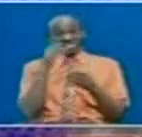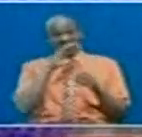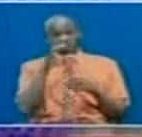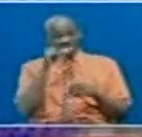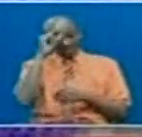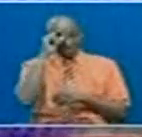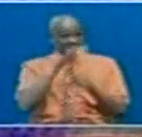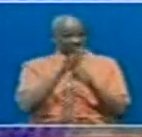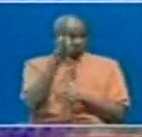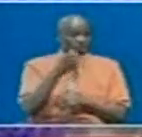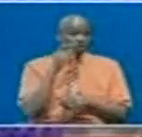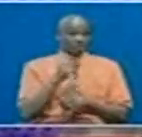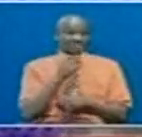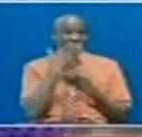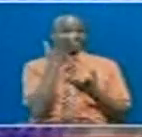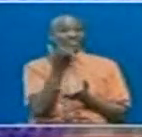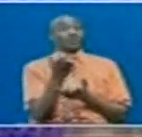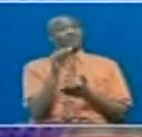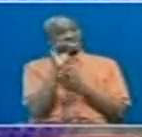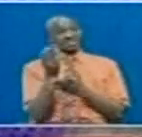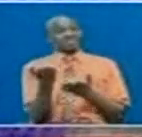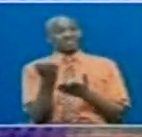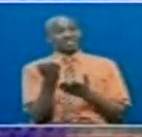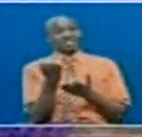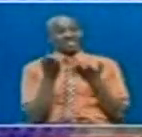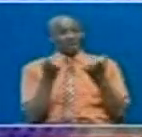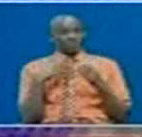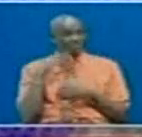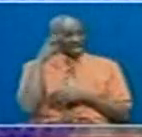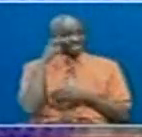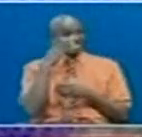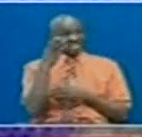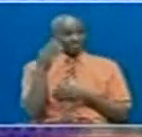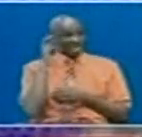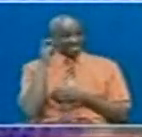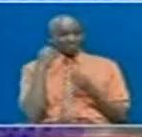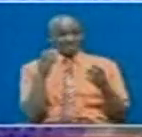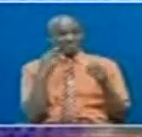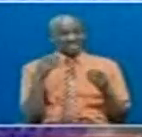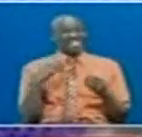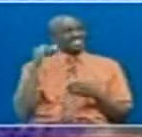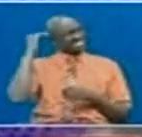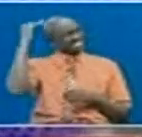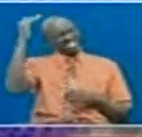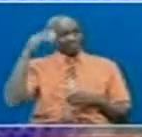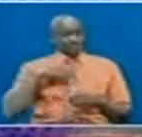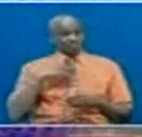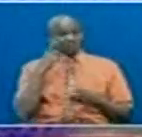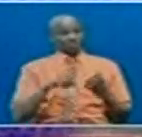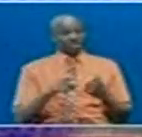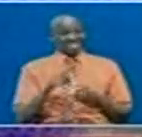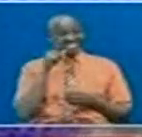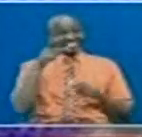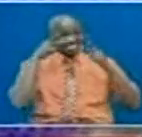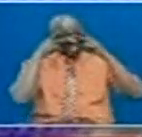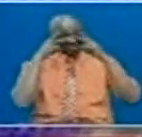government or whether it's the national government. Now, I have heard it said, and I've even heard it said by very senior people, that these